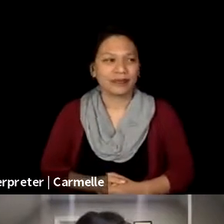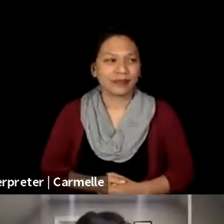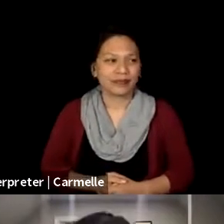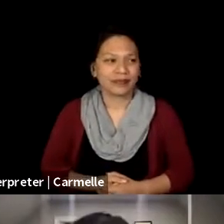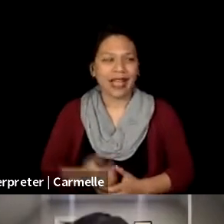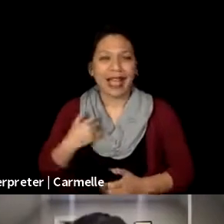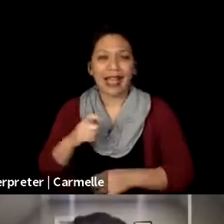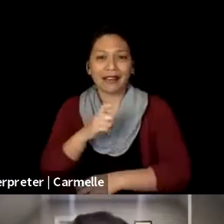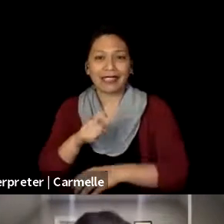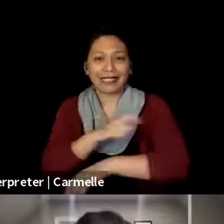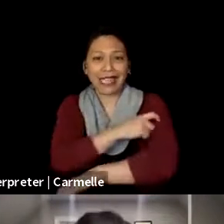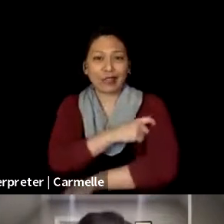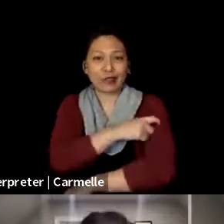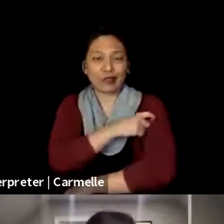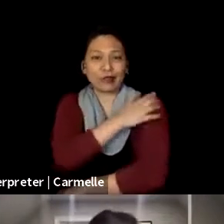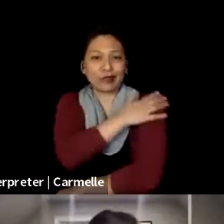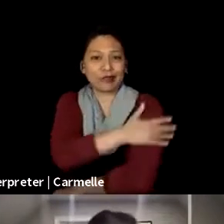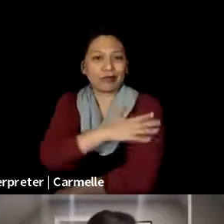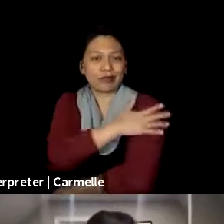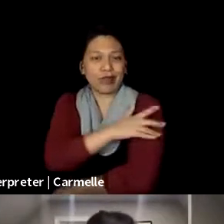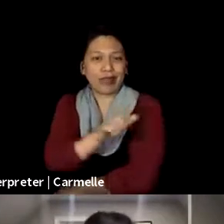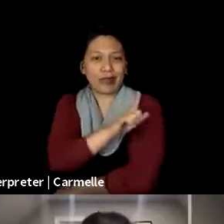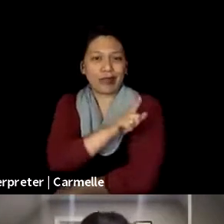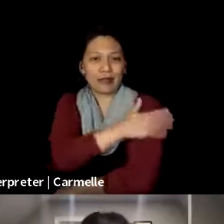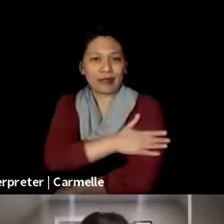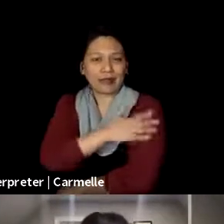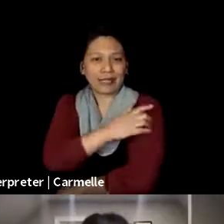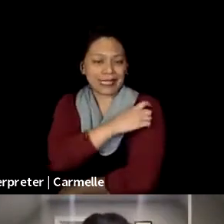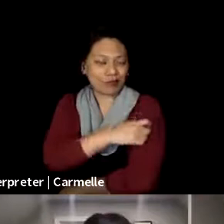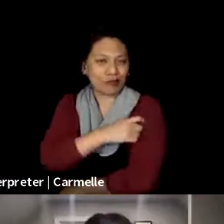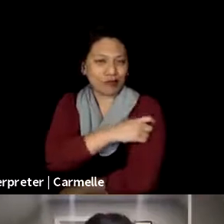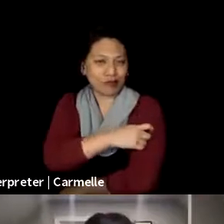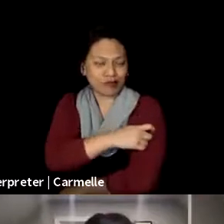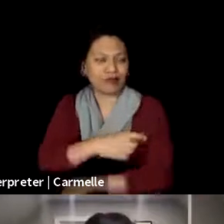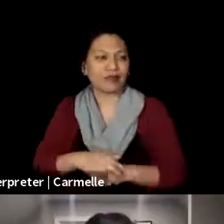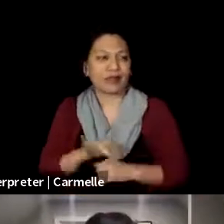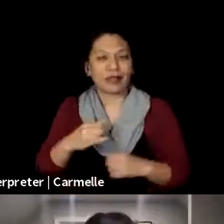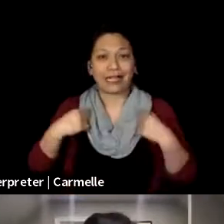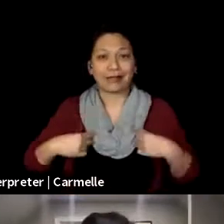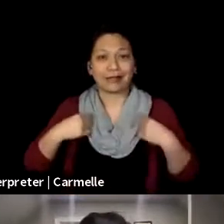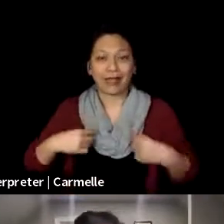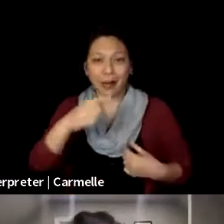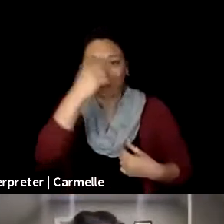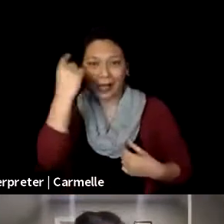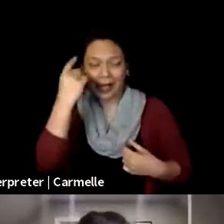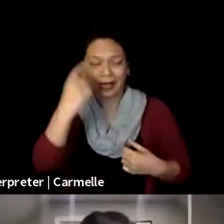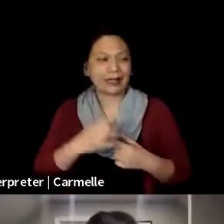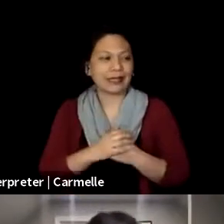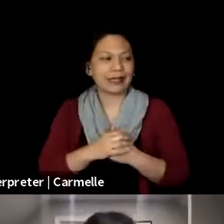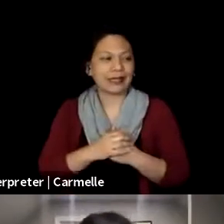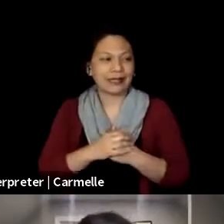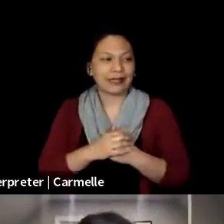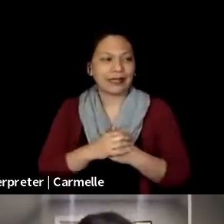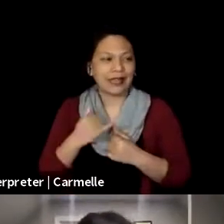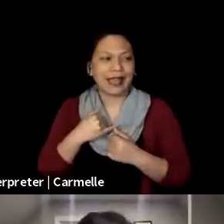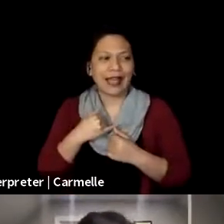have tattoos on my left shoulder. And I'm wearing a black tank top. I have